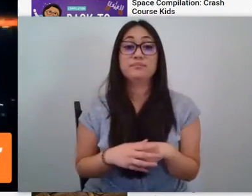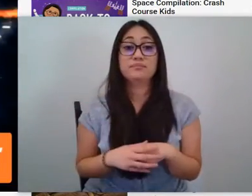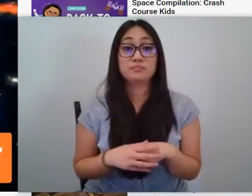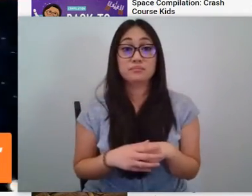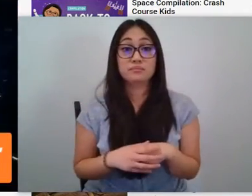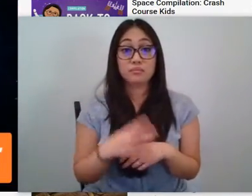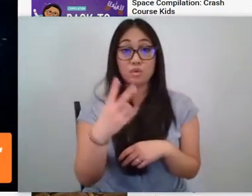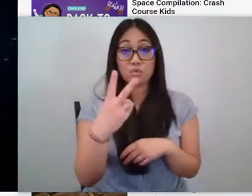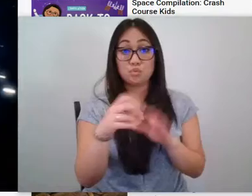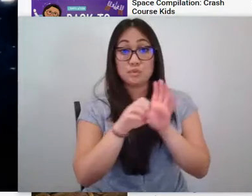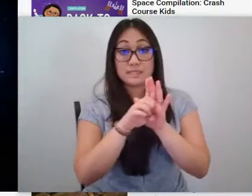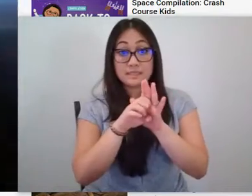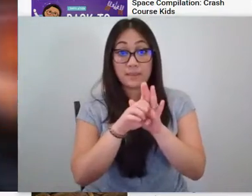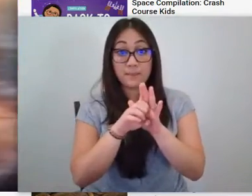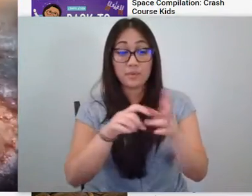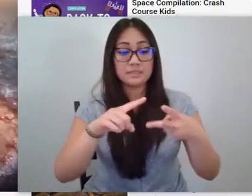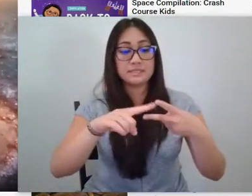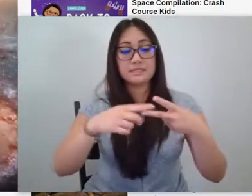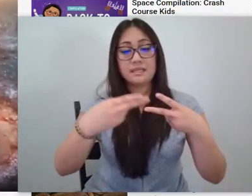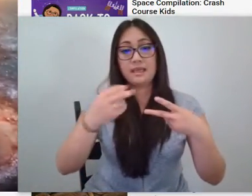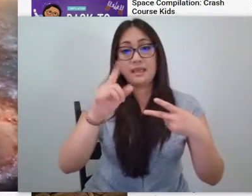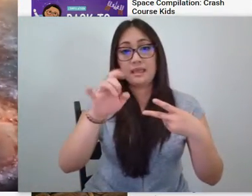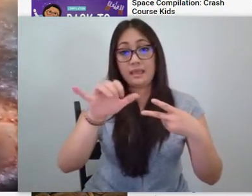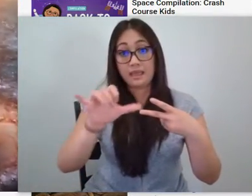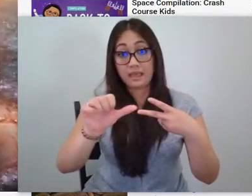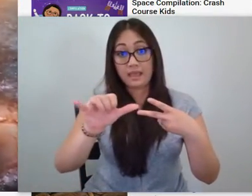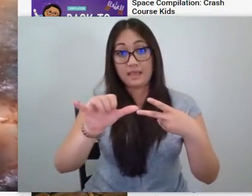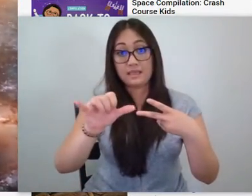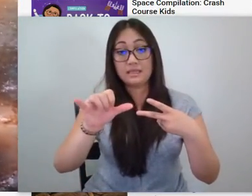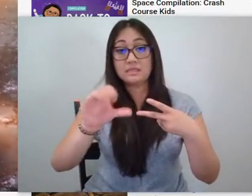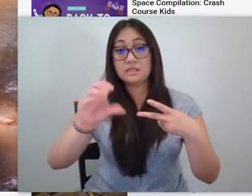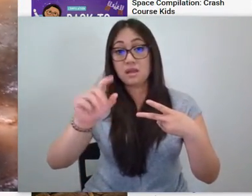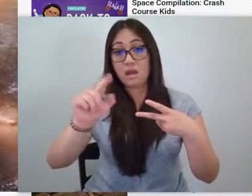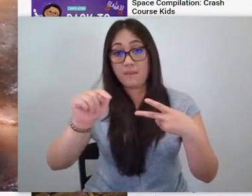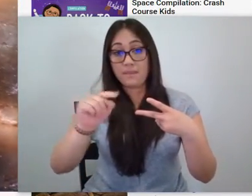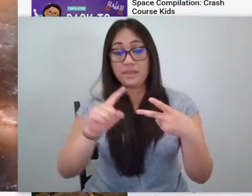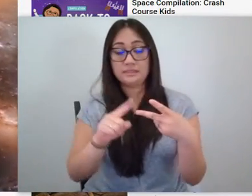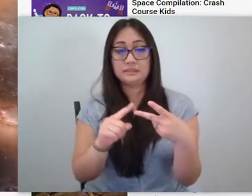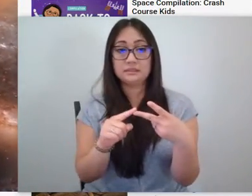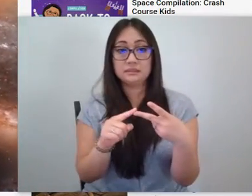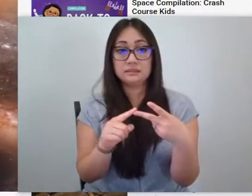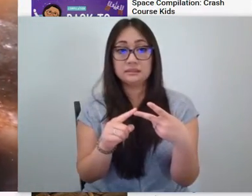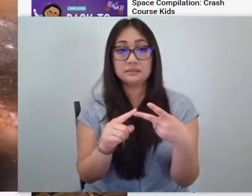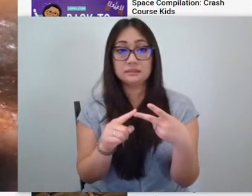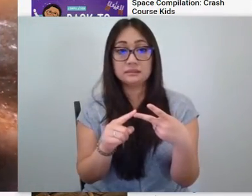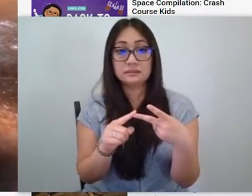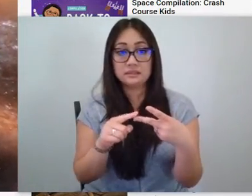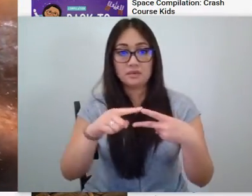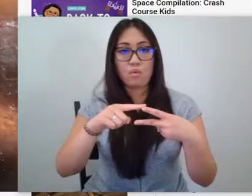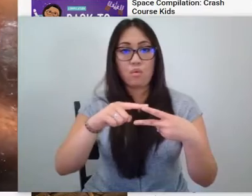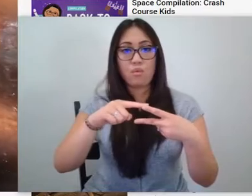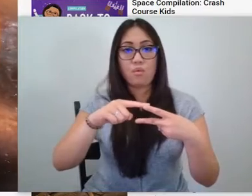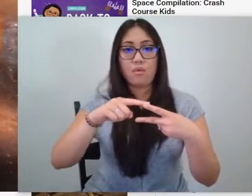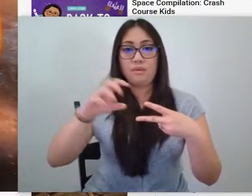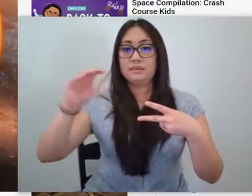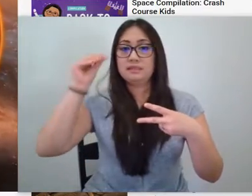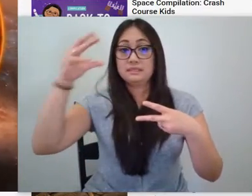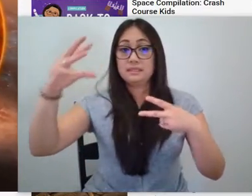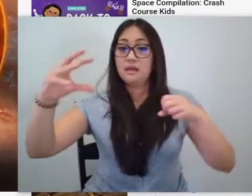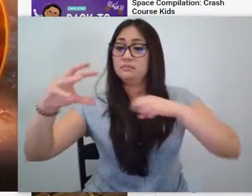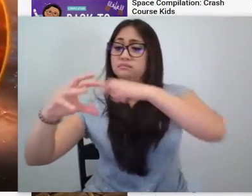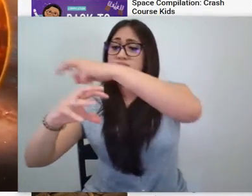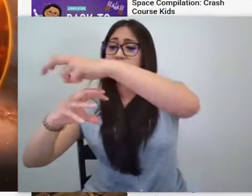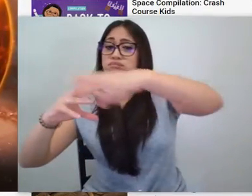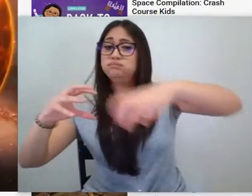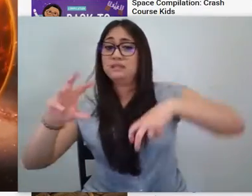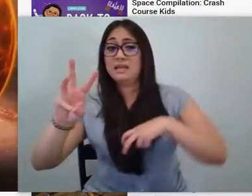and Encke's Comet. Halley's Comet orbits the sun every 76 years. It was last